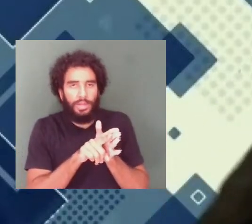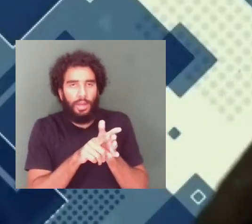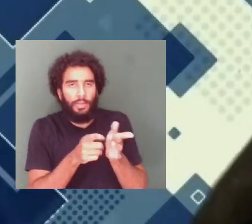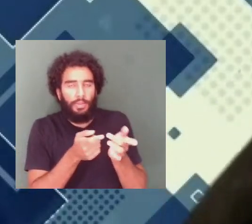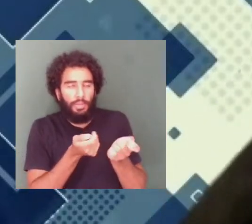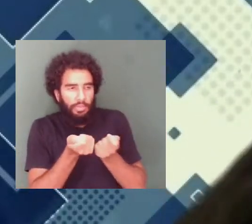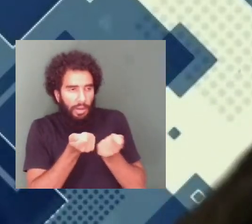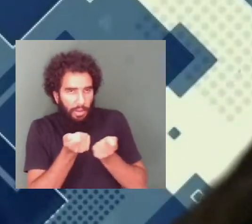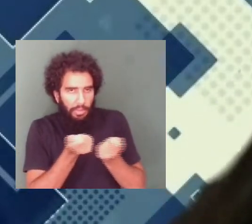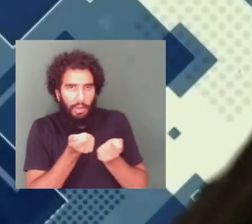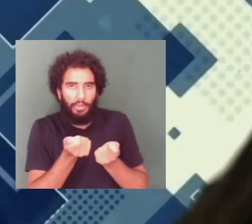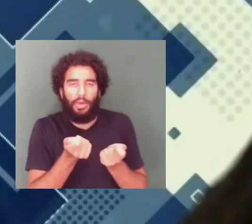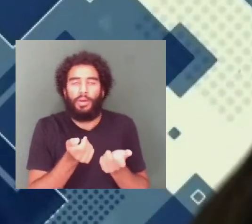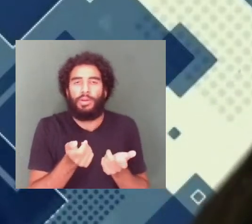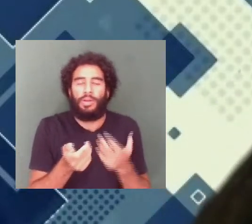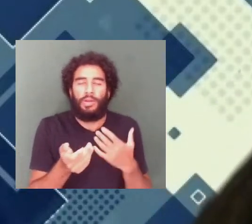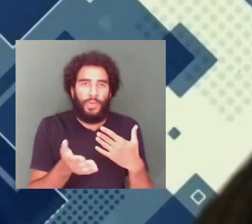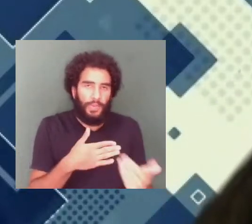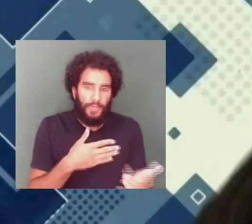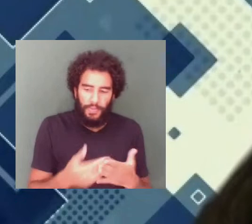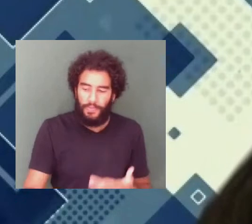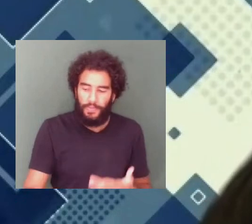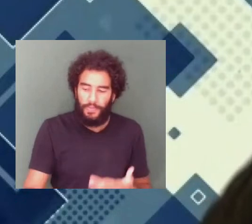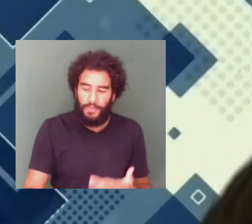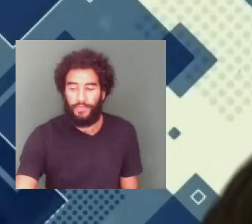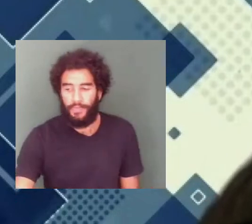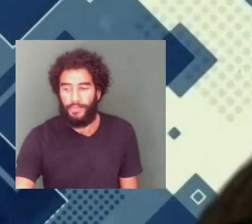the inspection of the national system